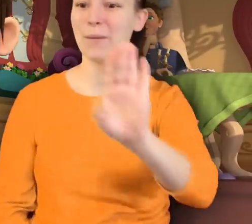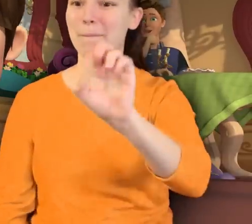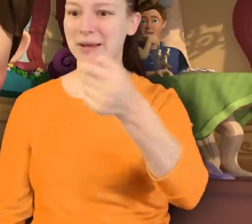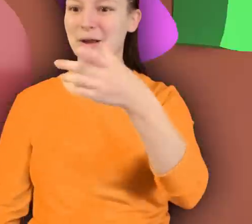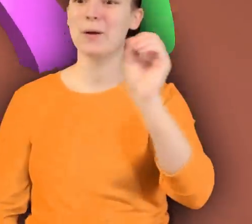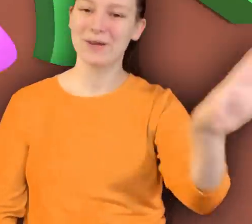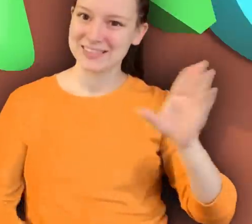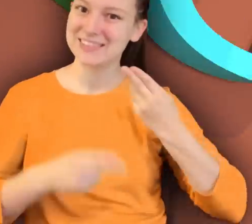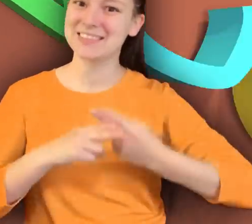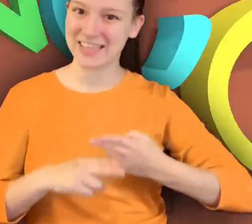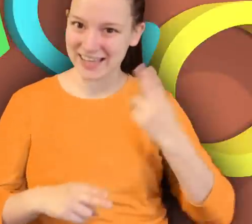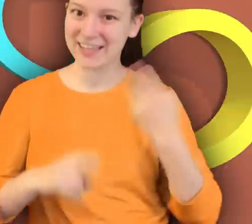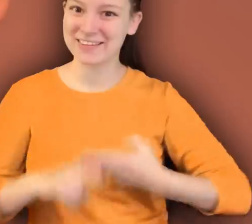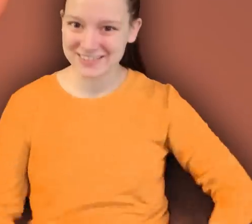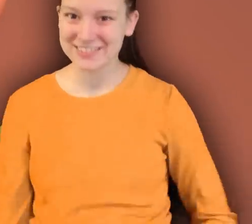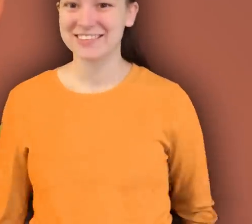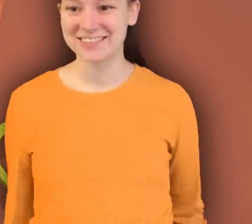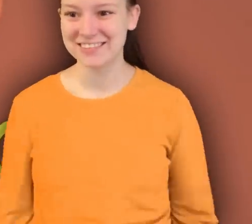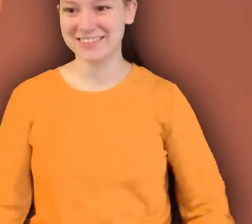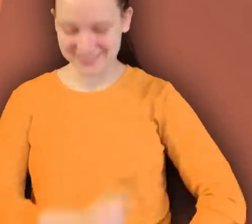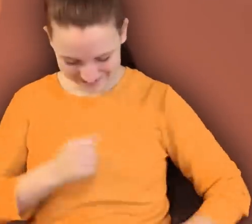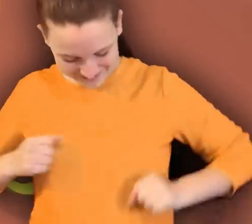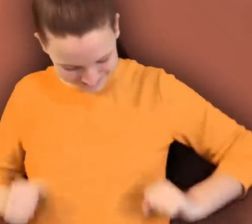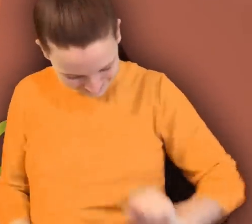and Bingo was his name-o